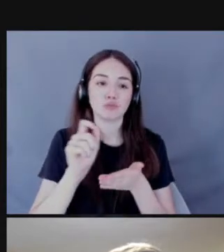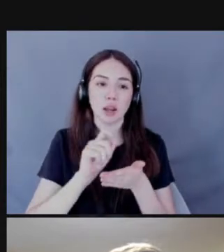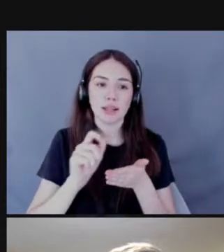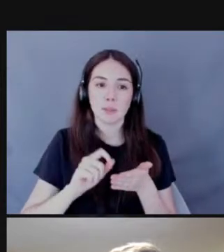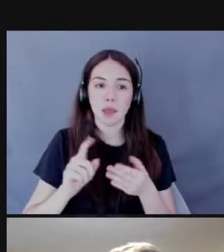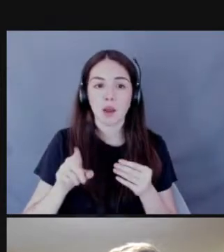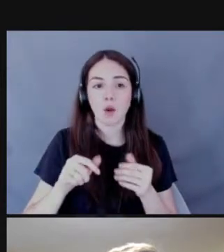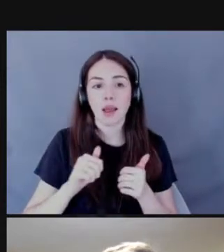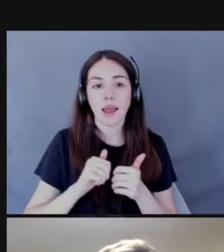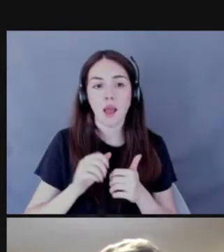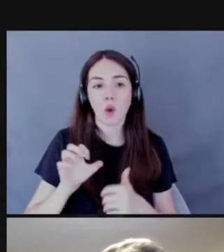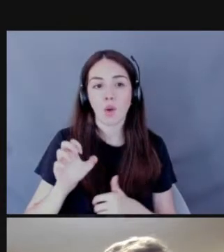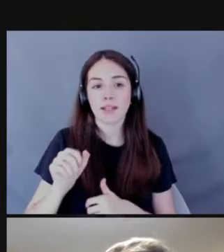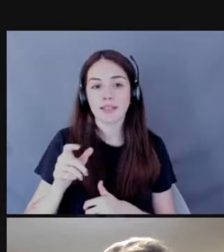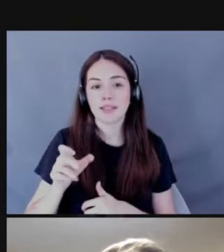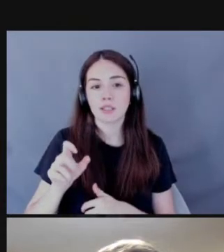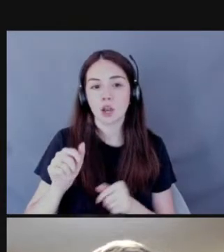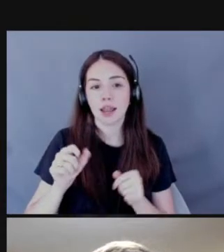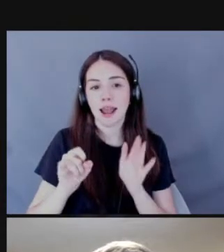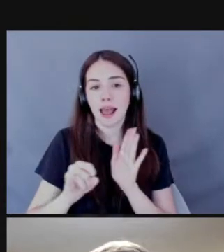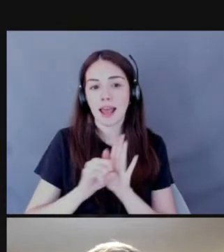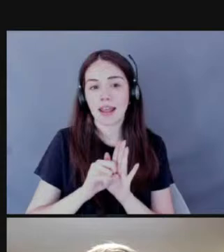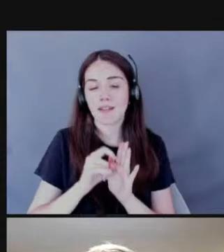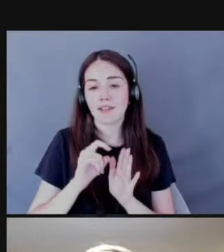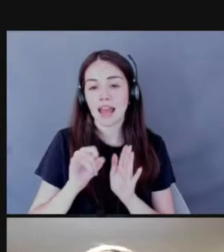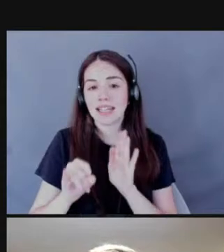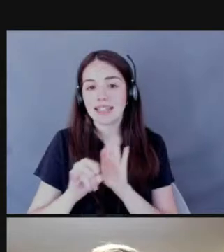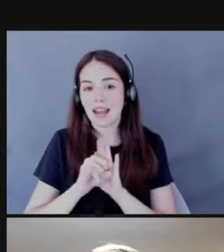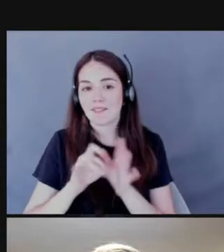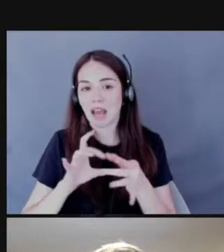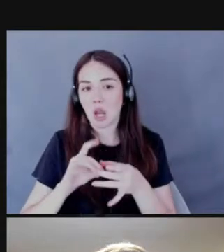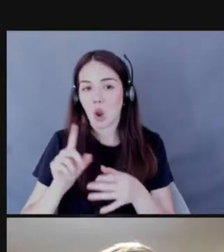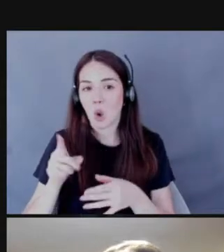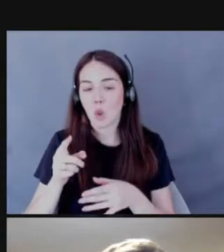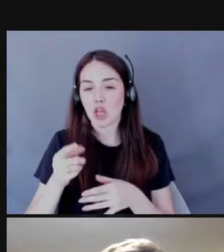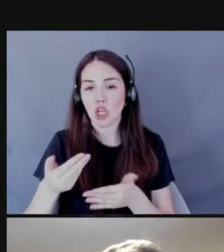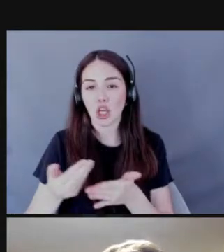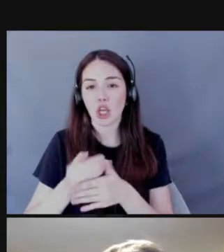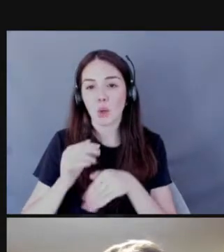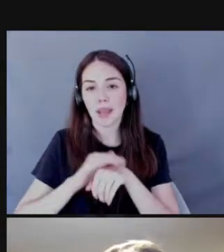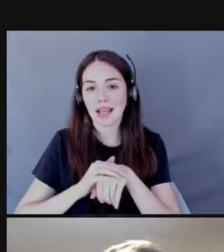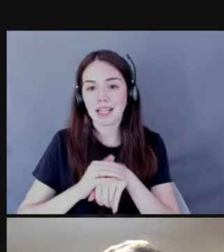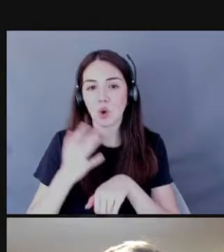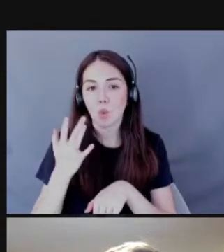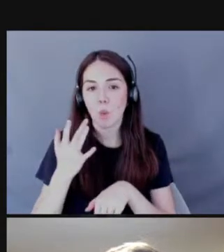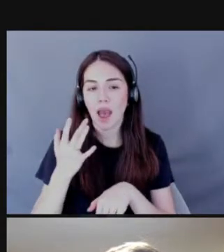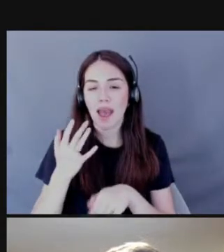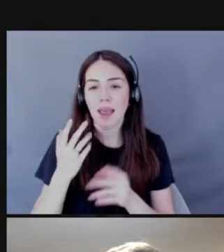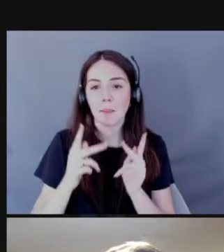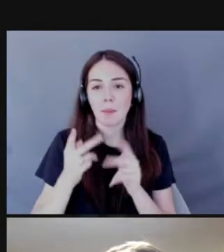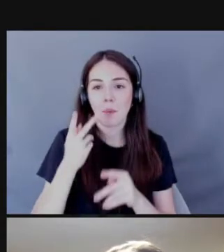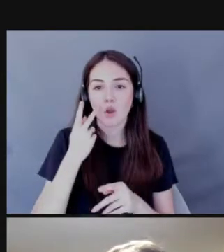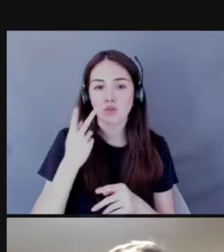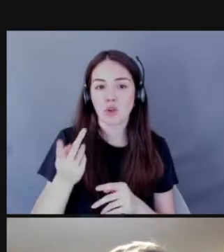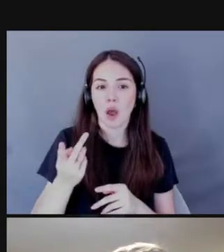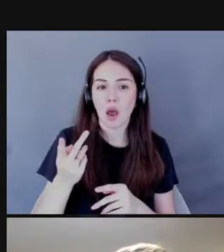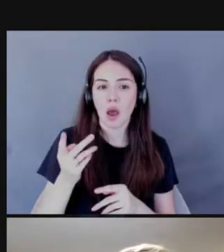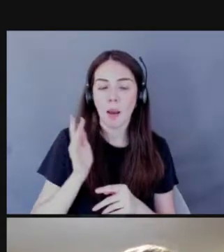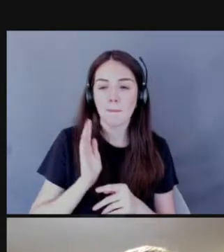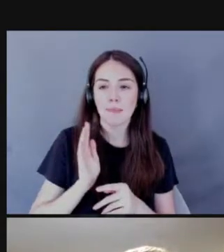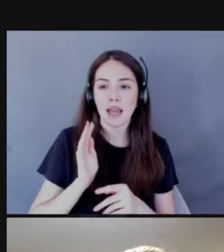serpents are identified only with New England because of some sightings that happened there in the early 19th